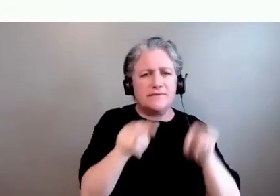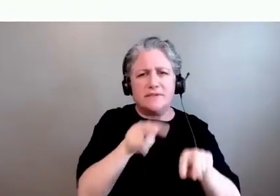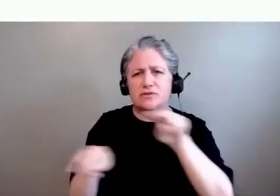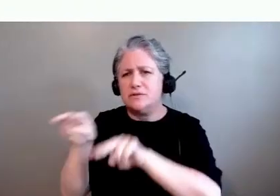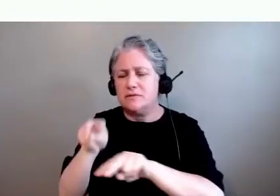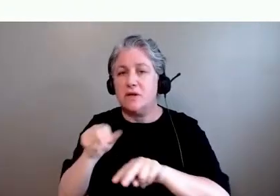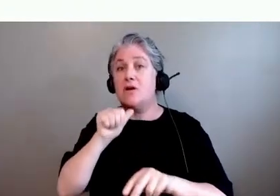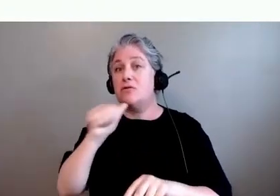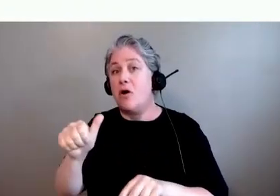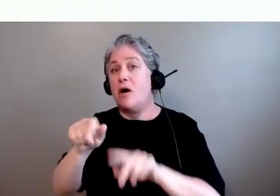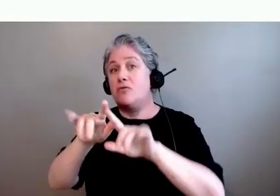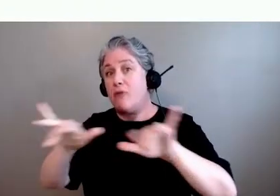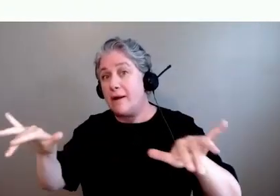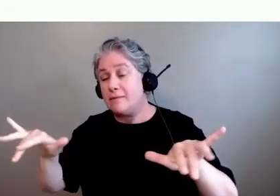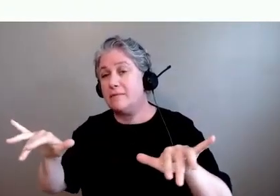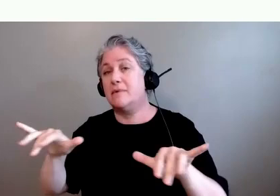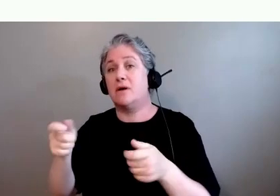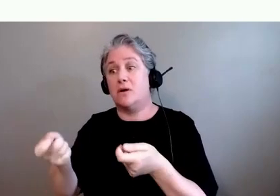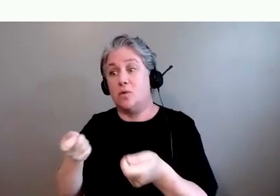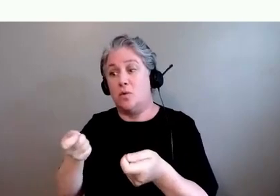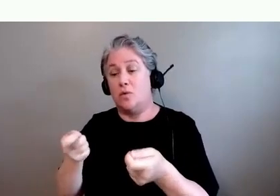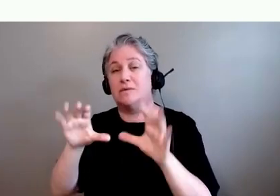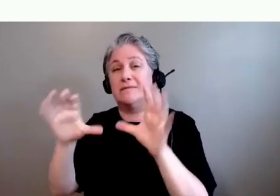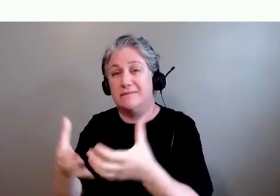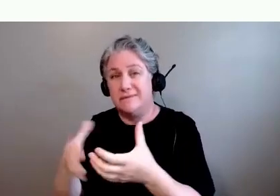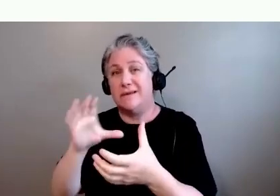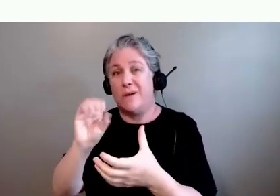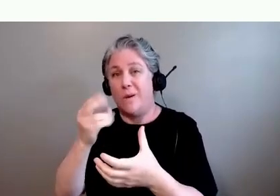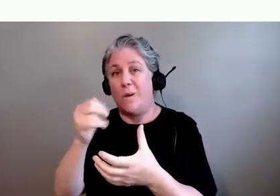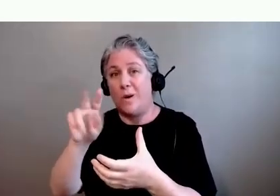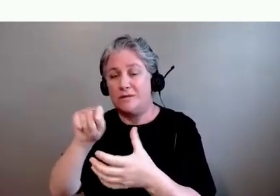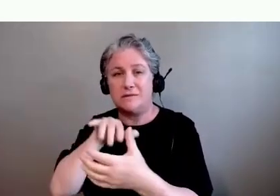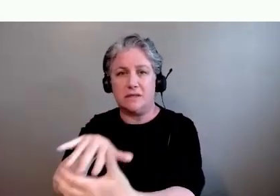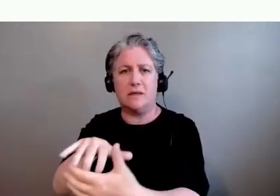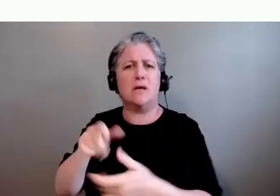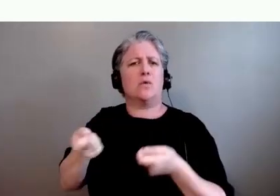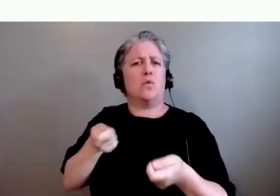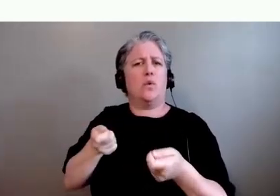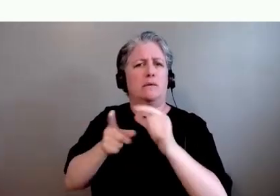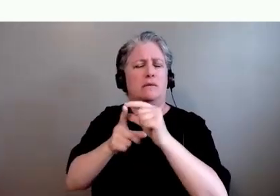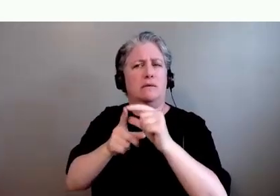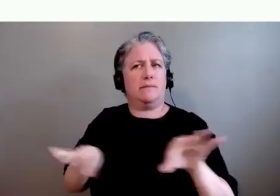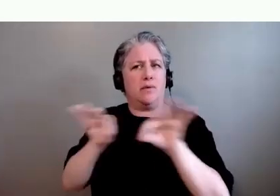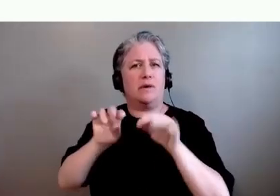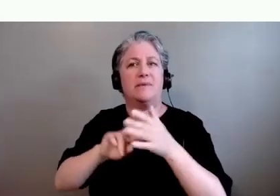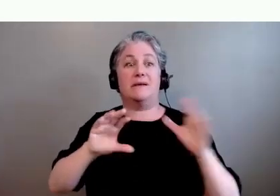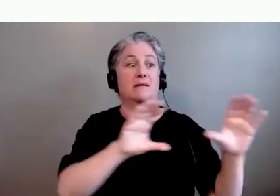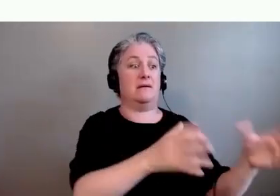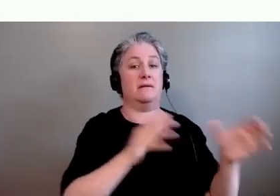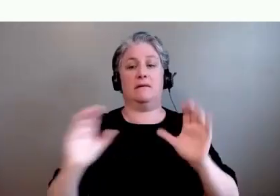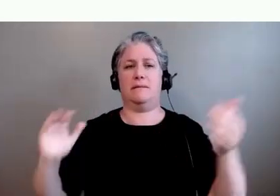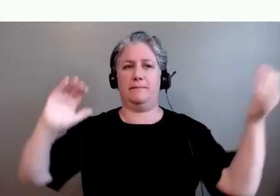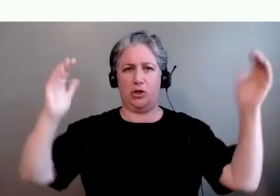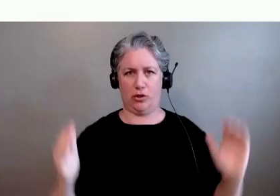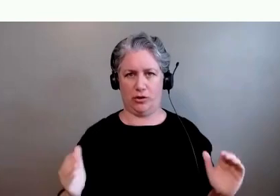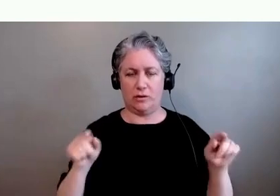non-randomized controlled cohort studies. So the word controlled is really important because what that means is that there's a comparator group. So we're not just looking